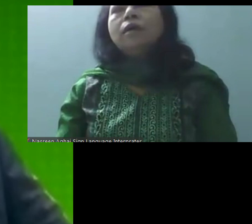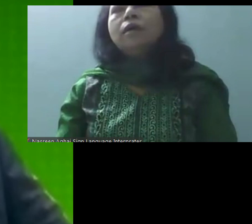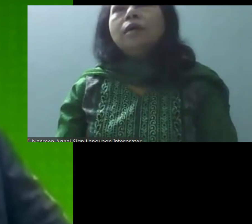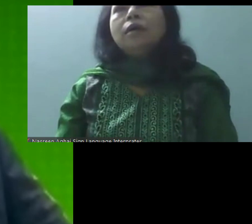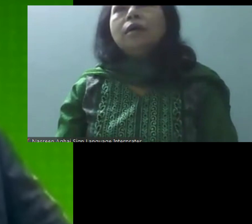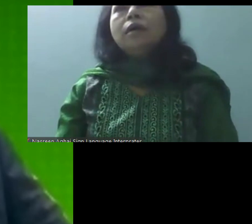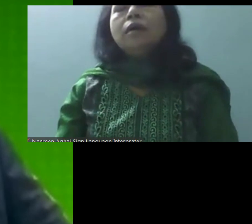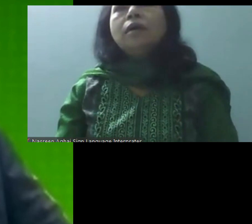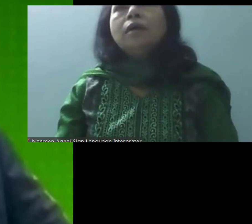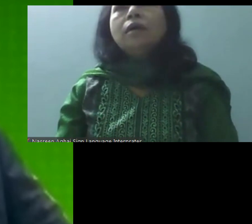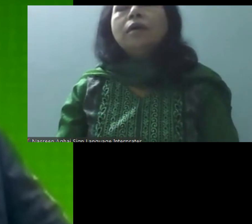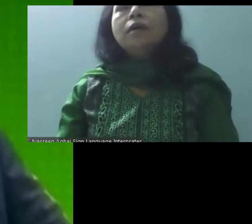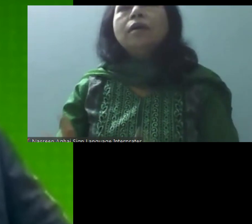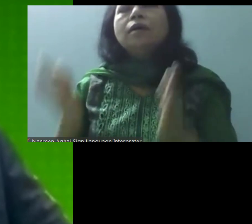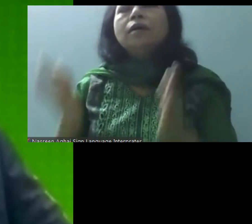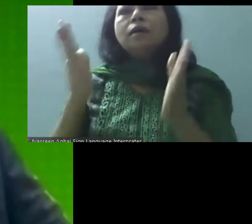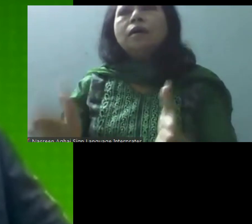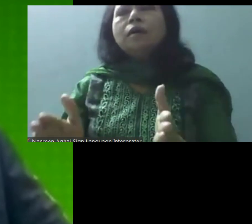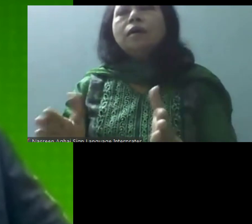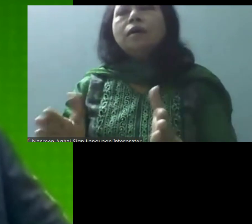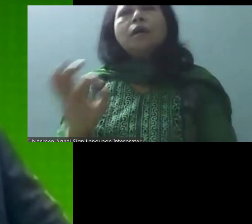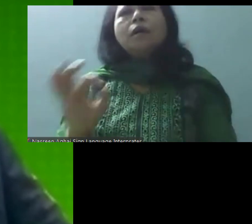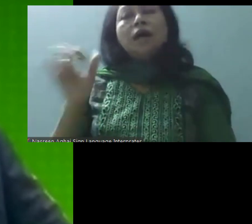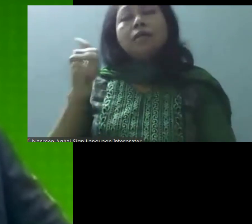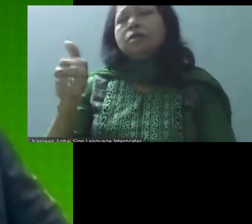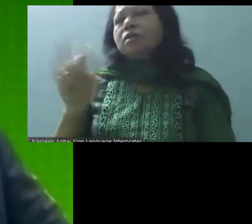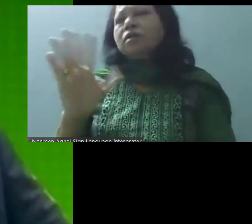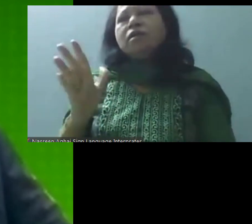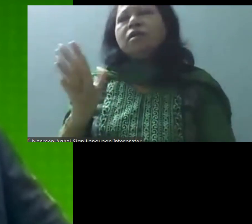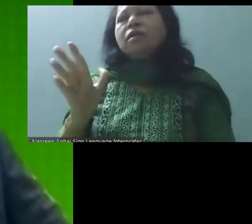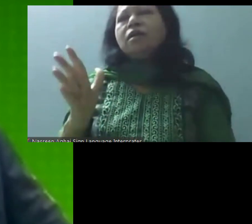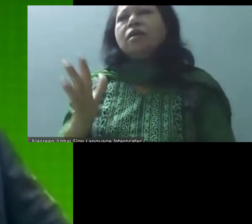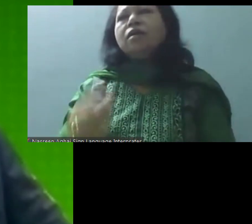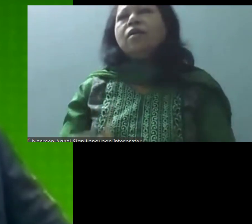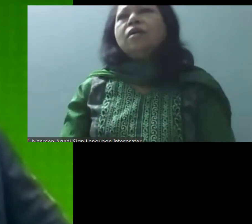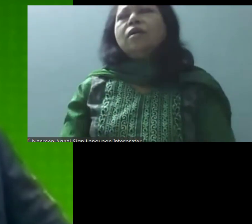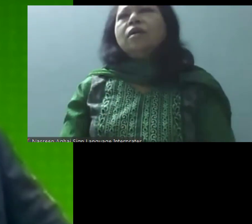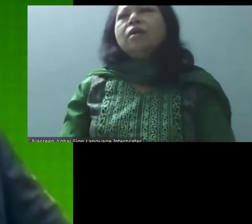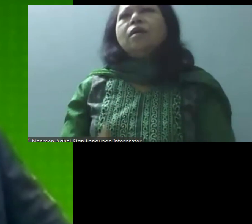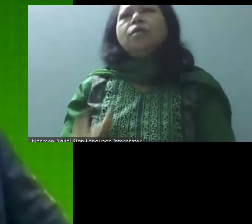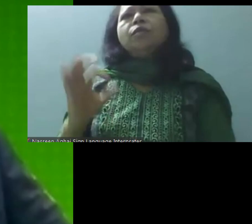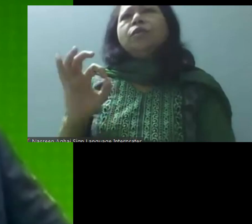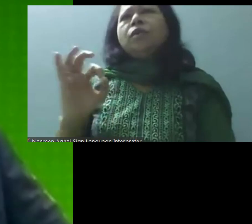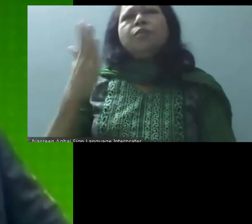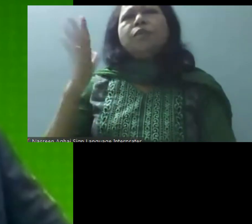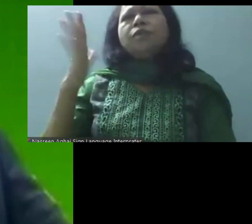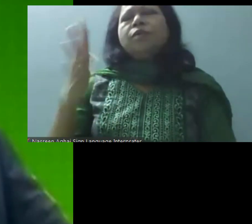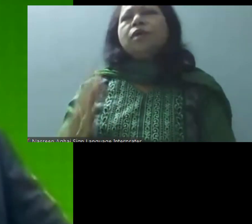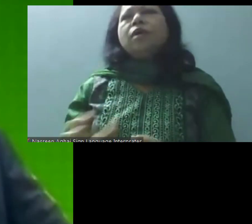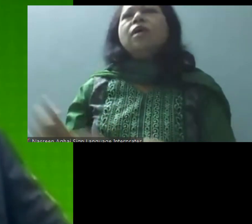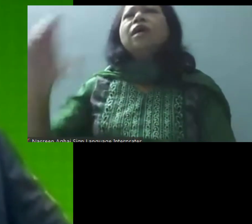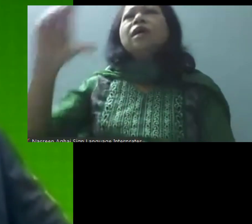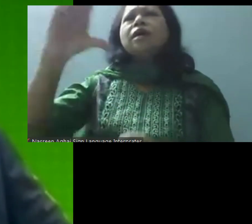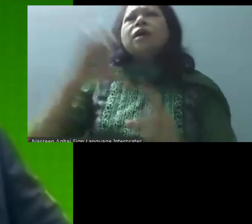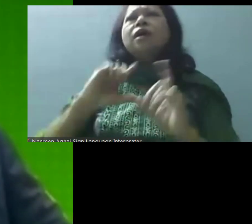has not been that efficient, or there is not much parity between the classroom teaching and the online